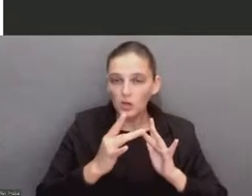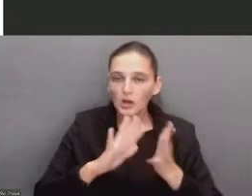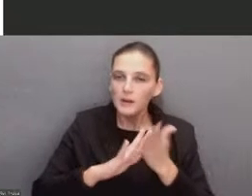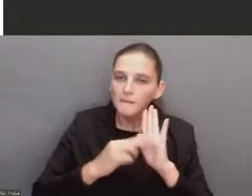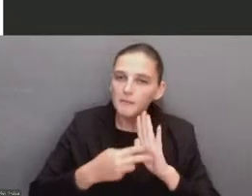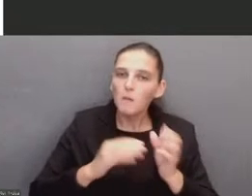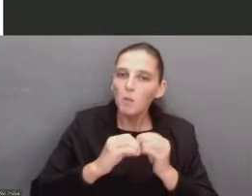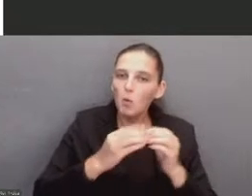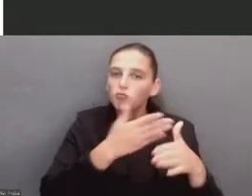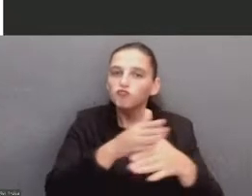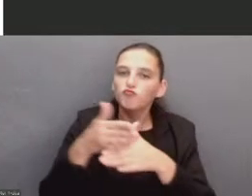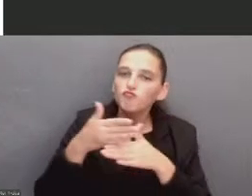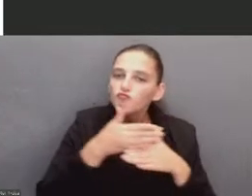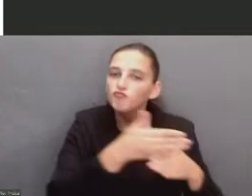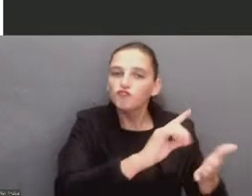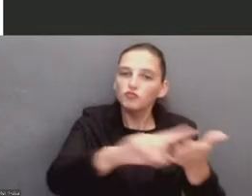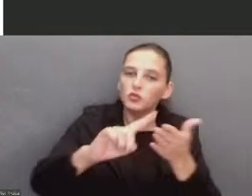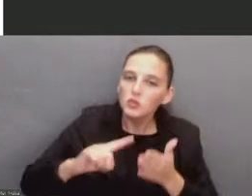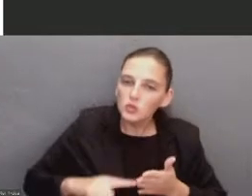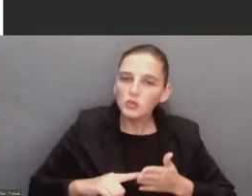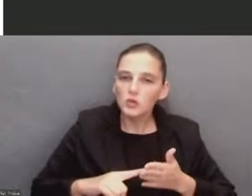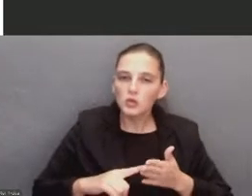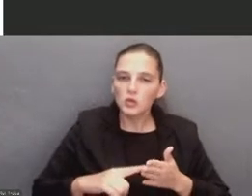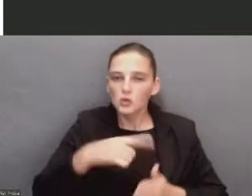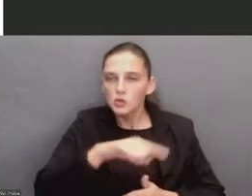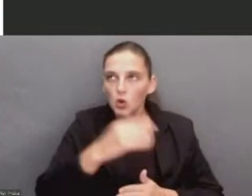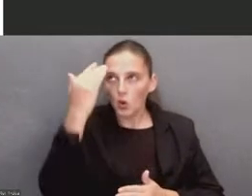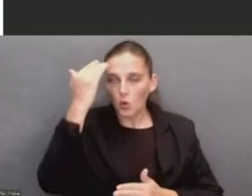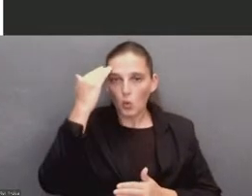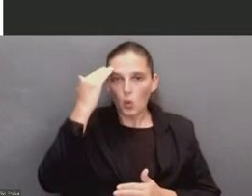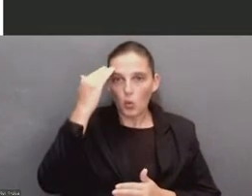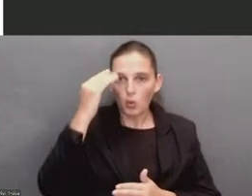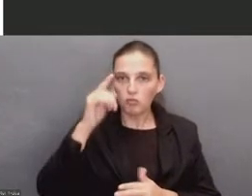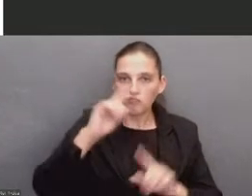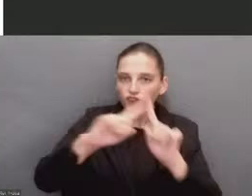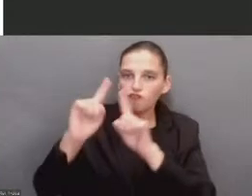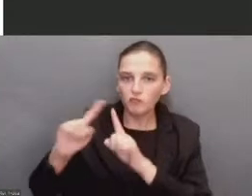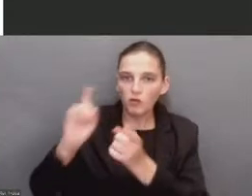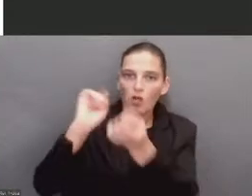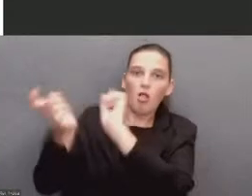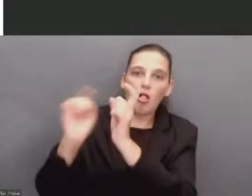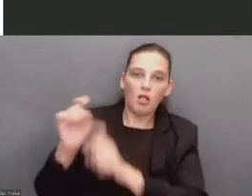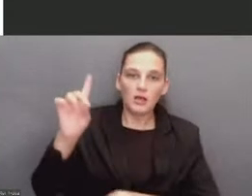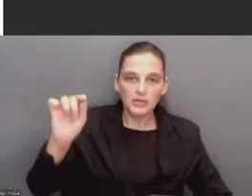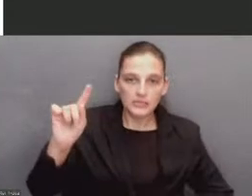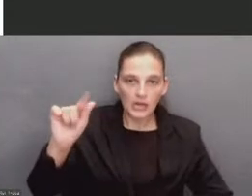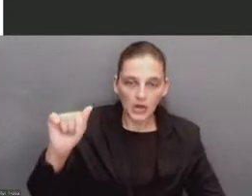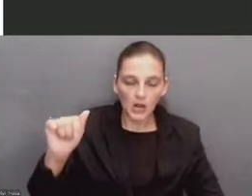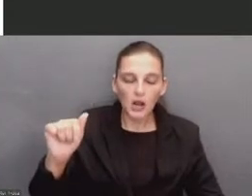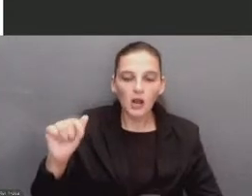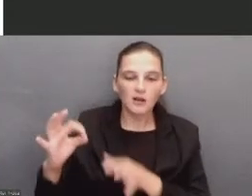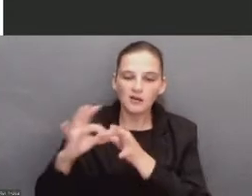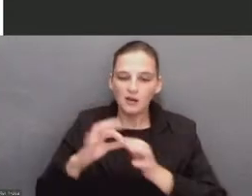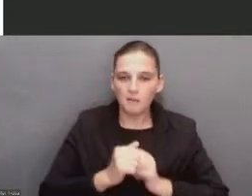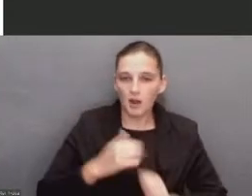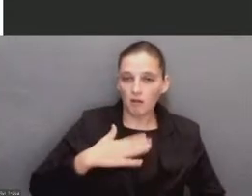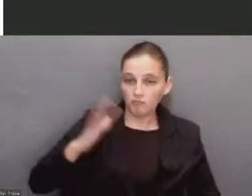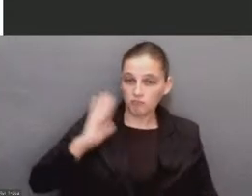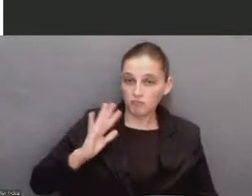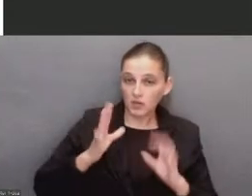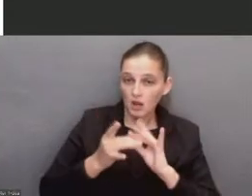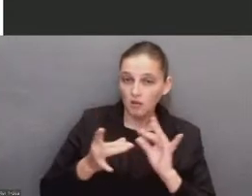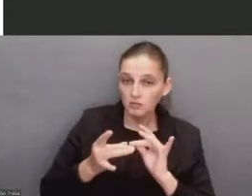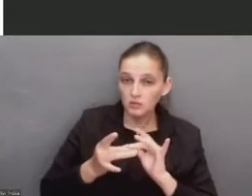robust understanding of rapidly changing data, and importantly, I think to my earlier comments, enabling